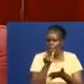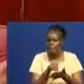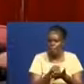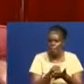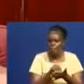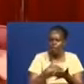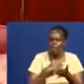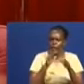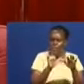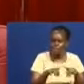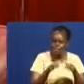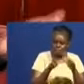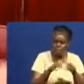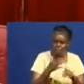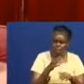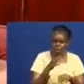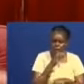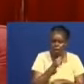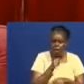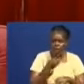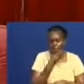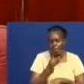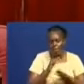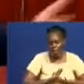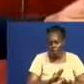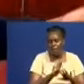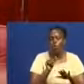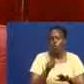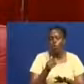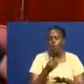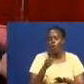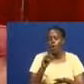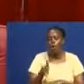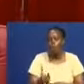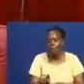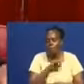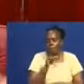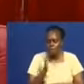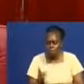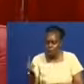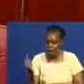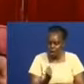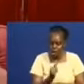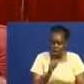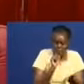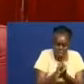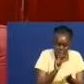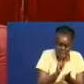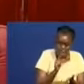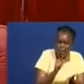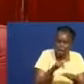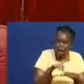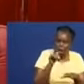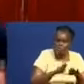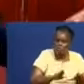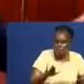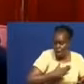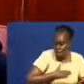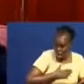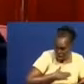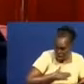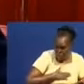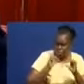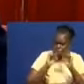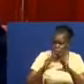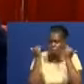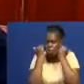oh, our shambas which our grandfathers left for us. Now you guys who are MPs and senators, you come, you chase us away, and then you throw us